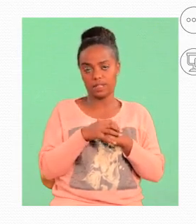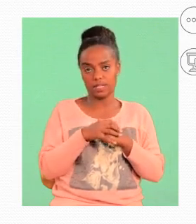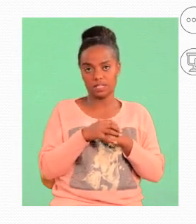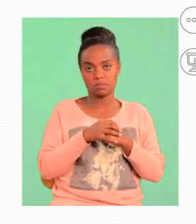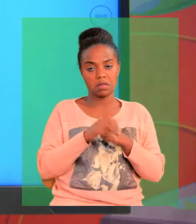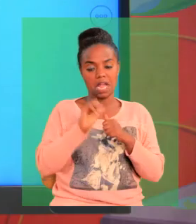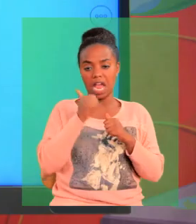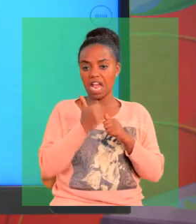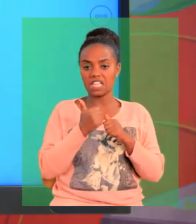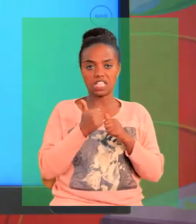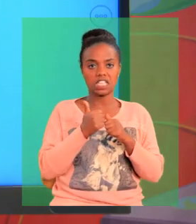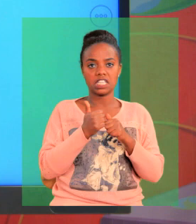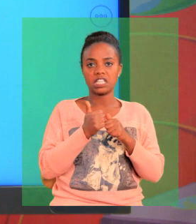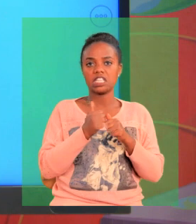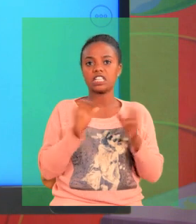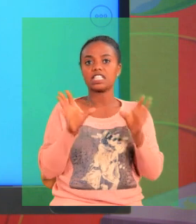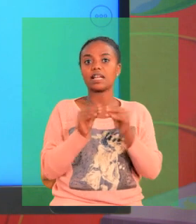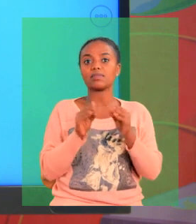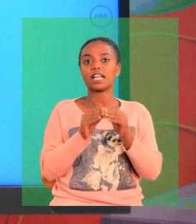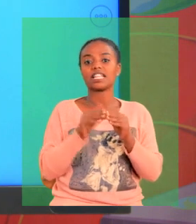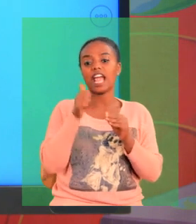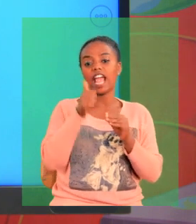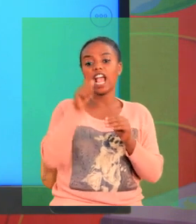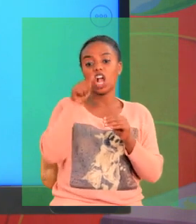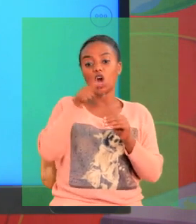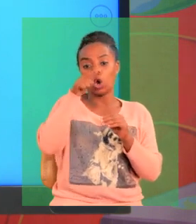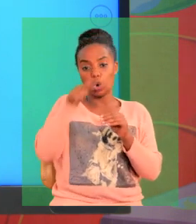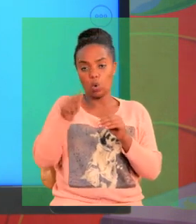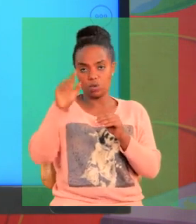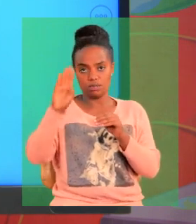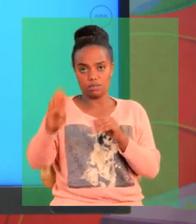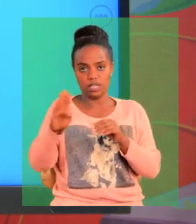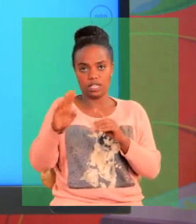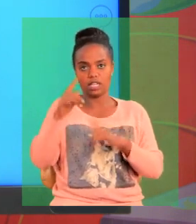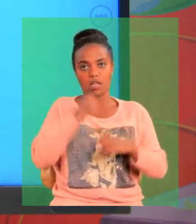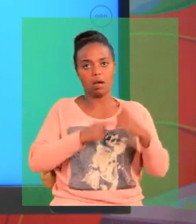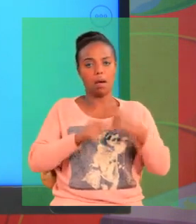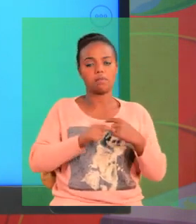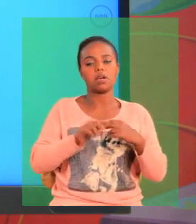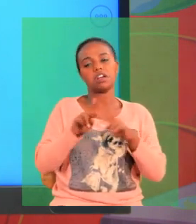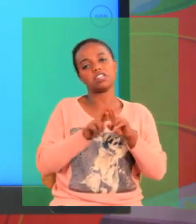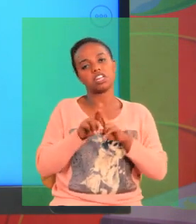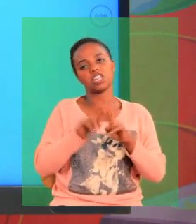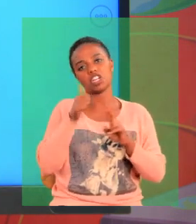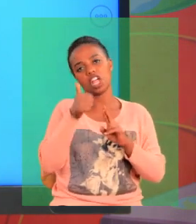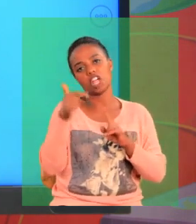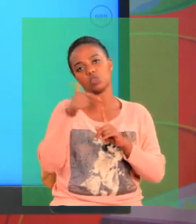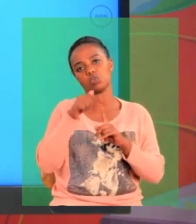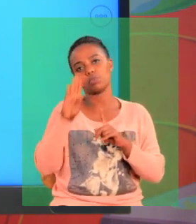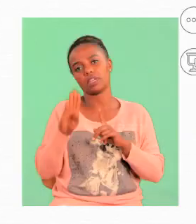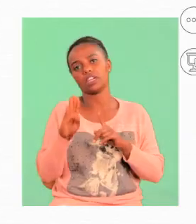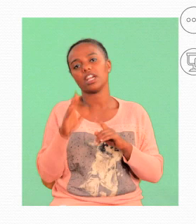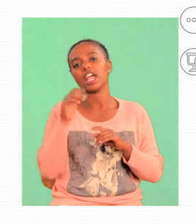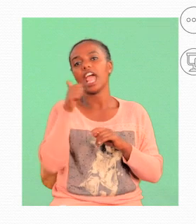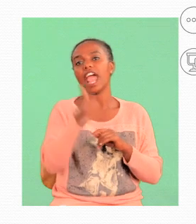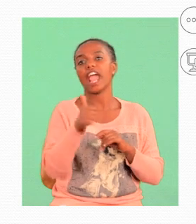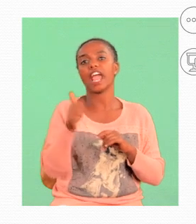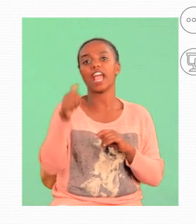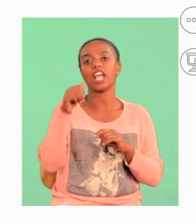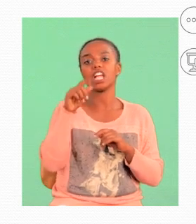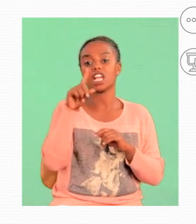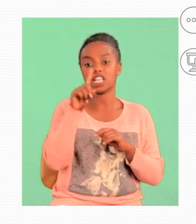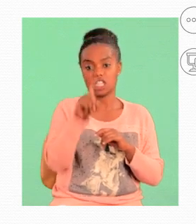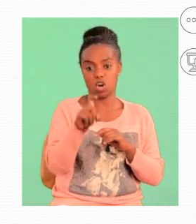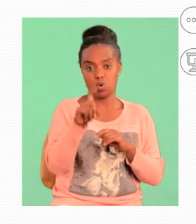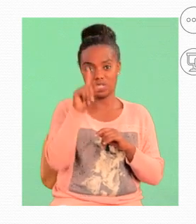any subset of A cross B can be a relation from A to B. For example, A cross B can take A cross B to